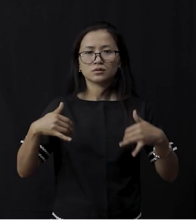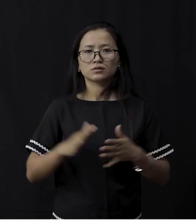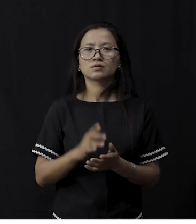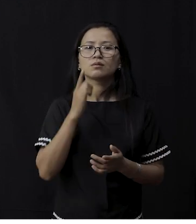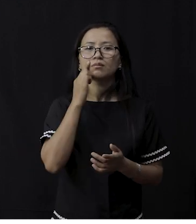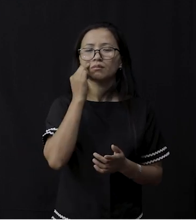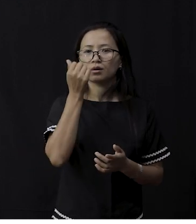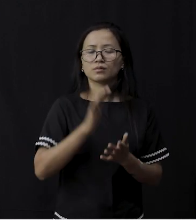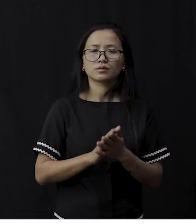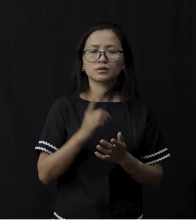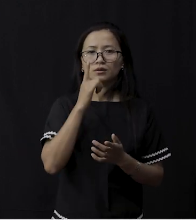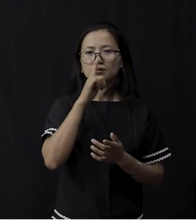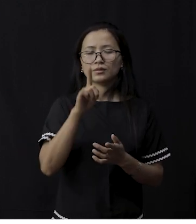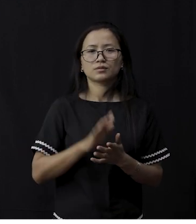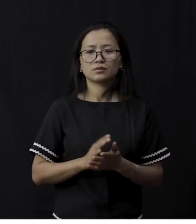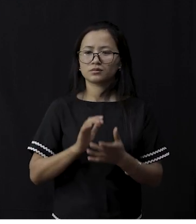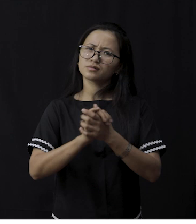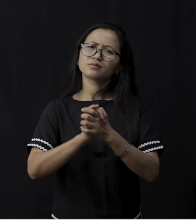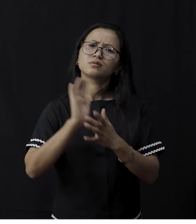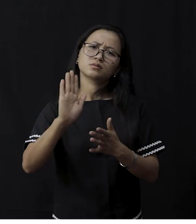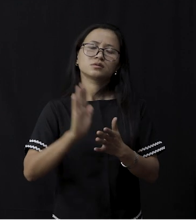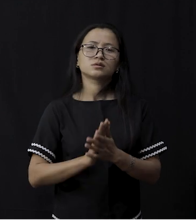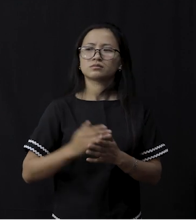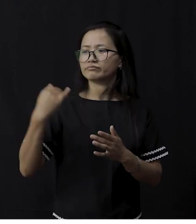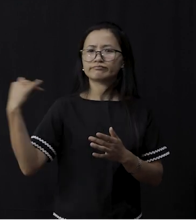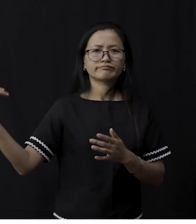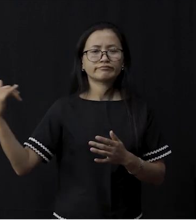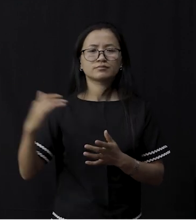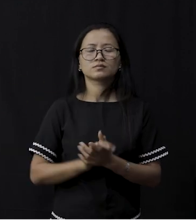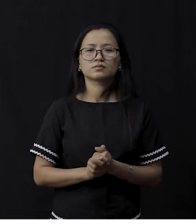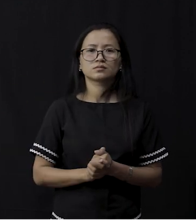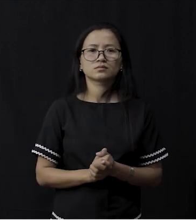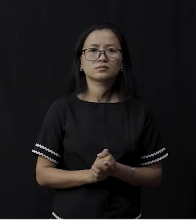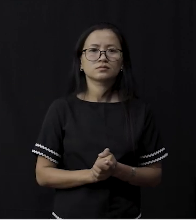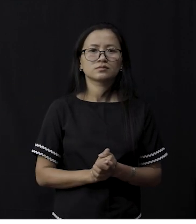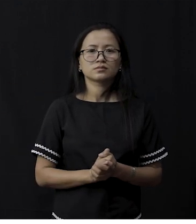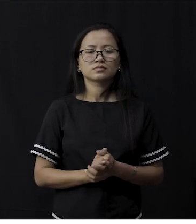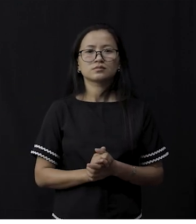with your mama and papa also, or your friend, or your sibling.